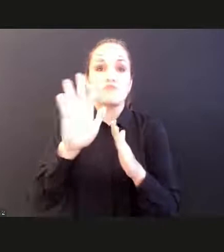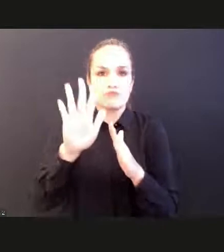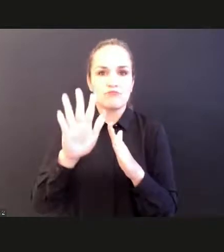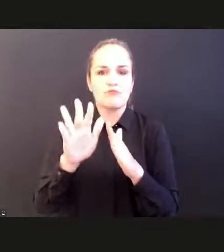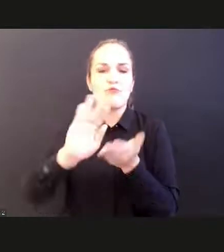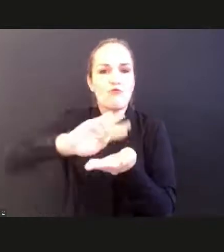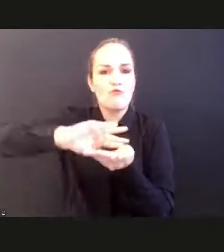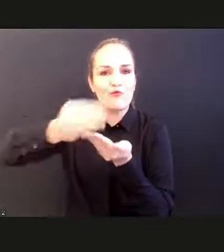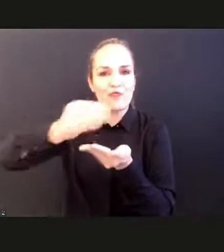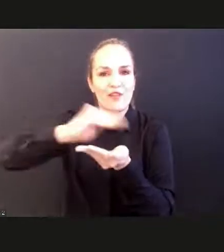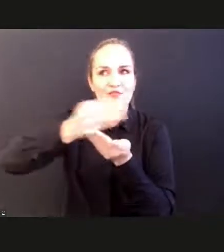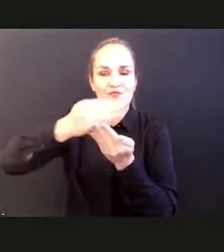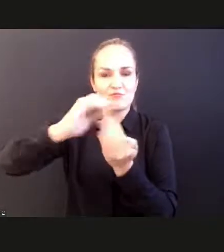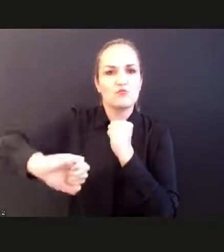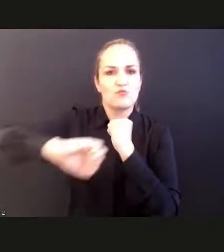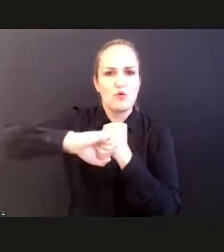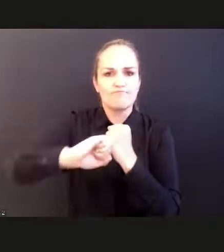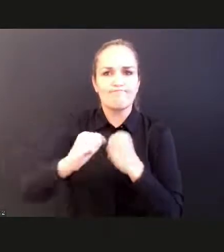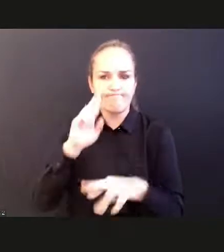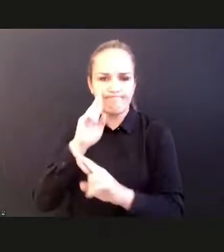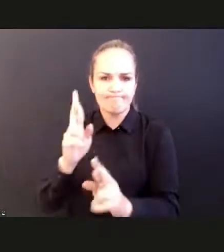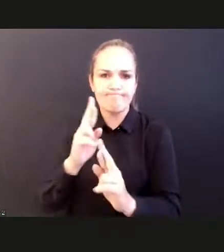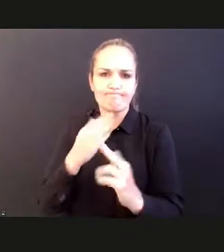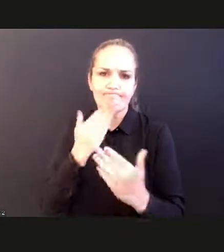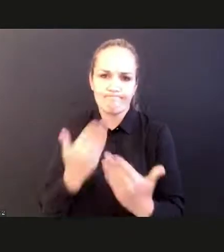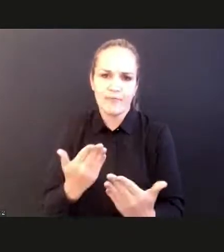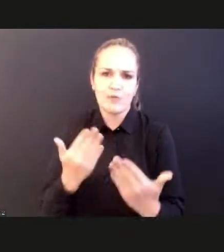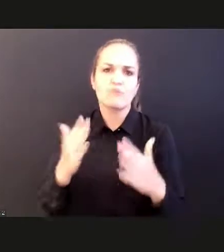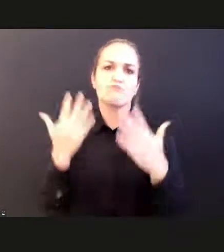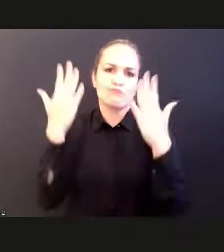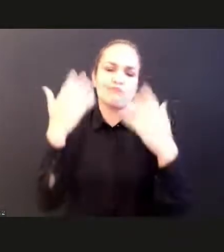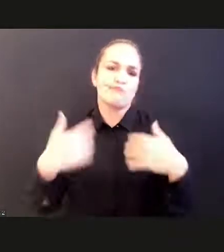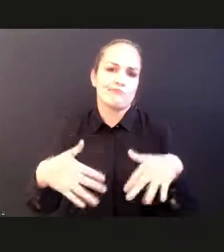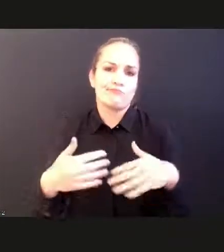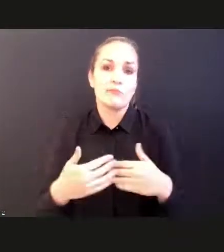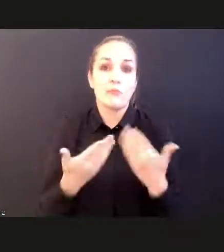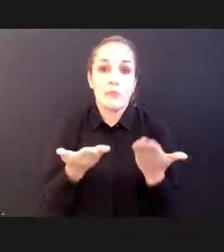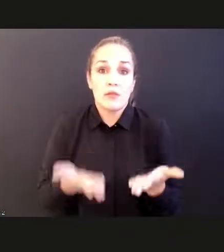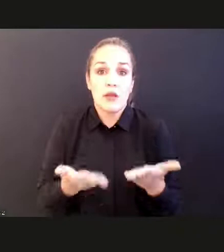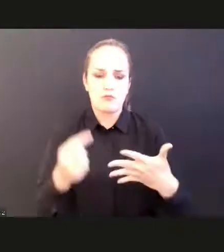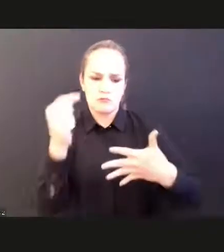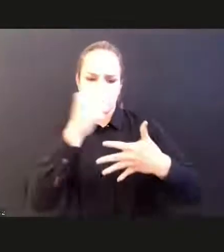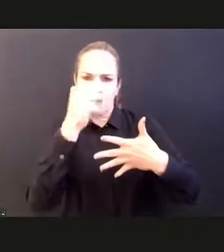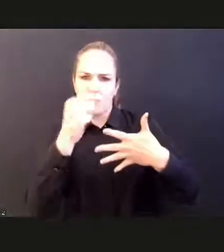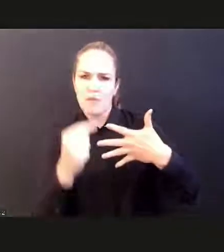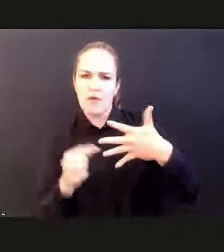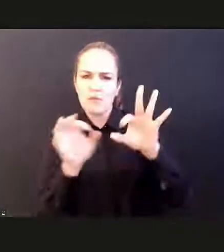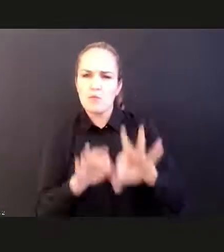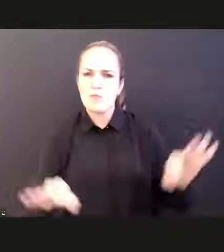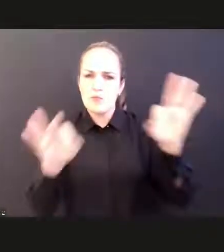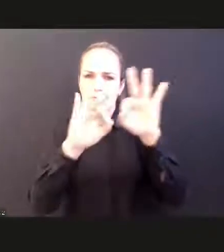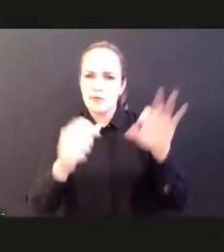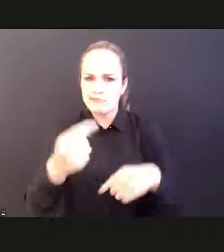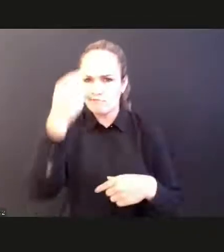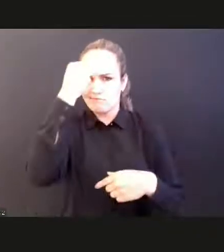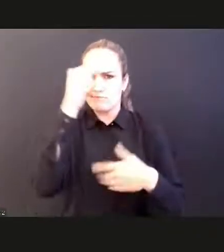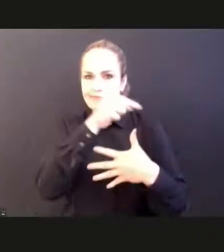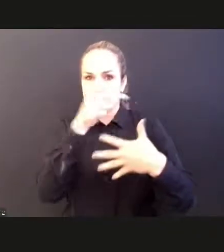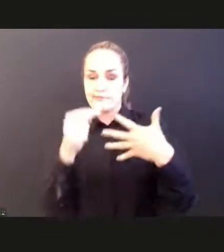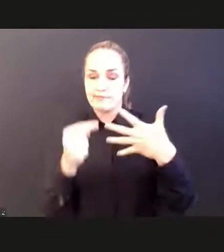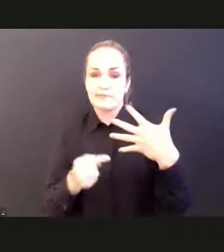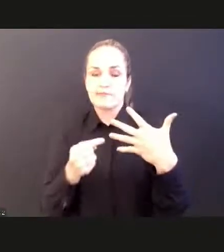factors for the development of modern services based on the experience of